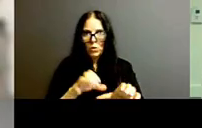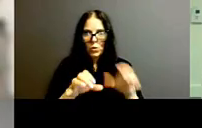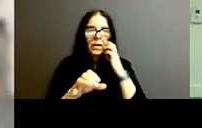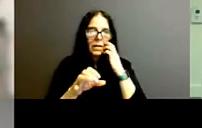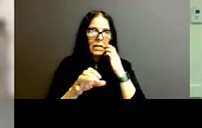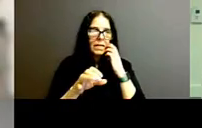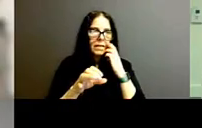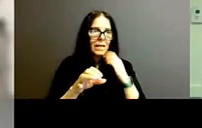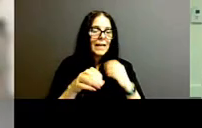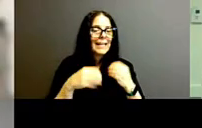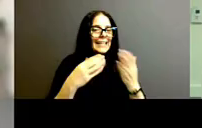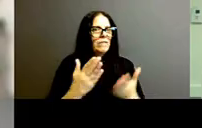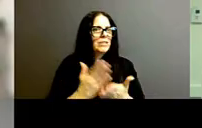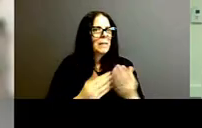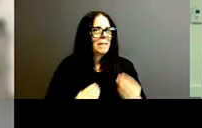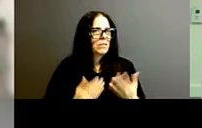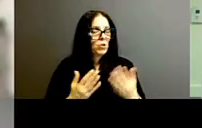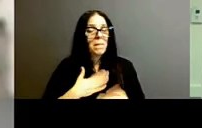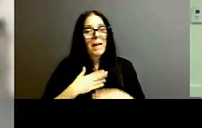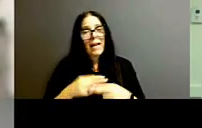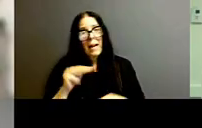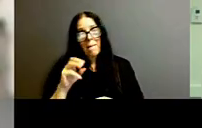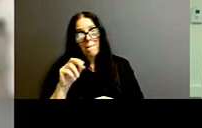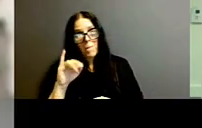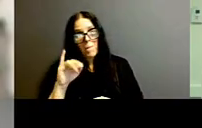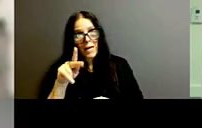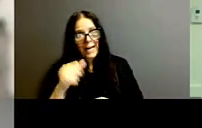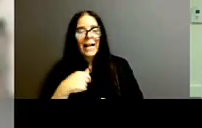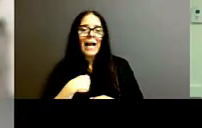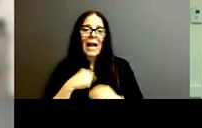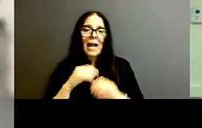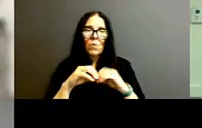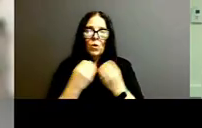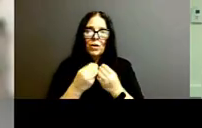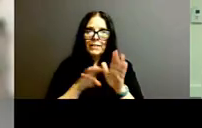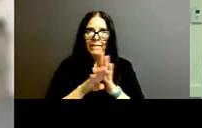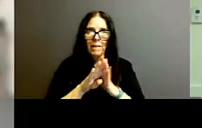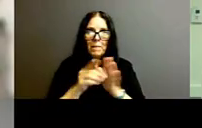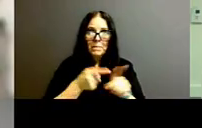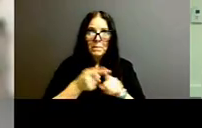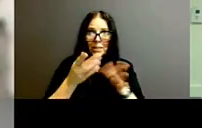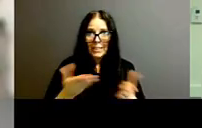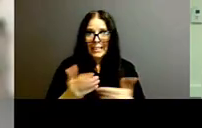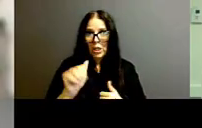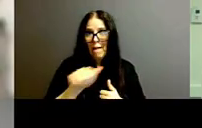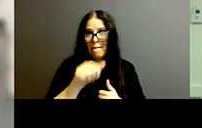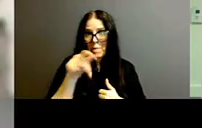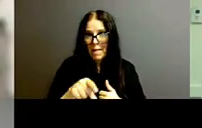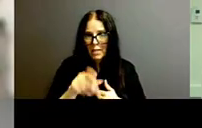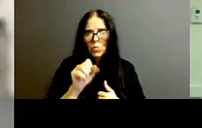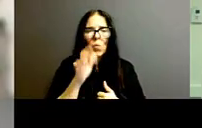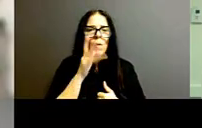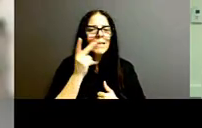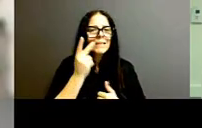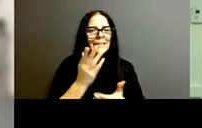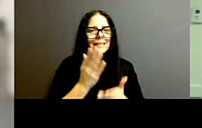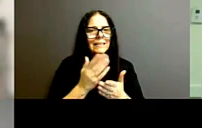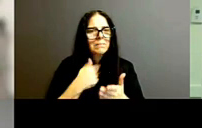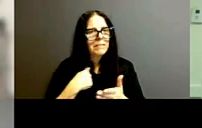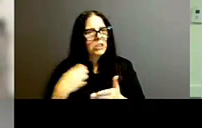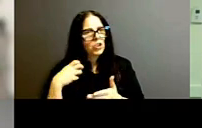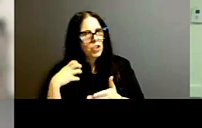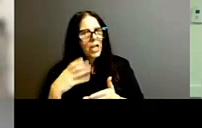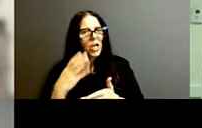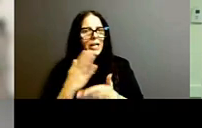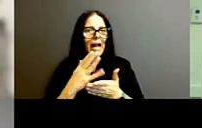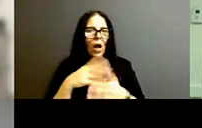and inspiration. My name is Monica. I'm the Organizational Development Specialist here at AlphaPlus. So you will see me chairing and hosting the